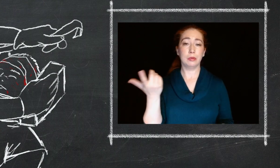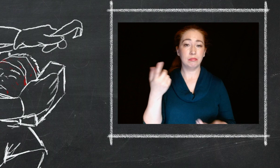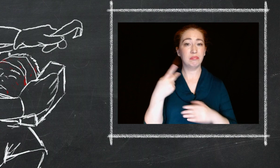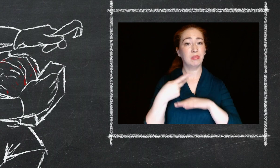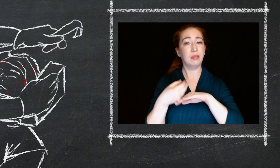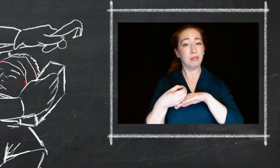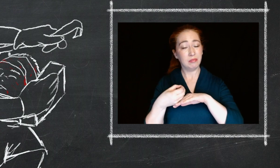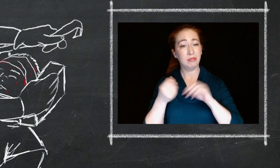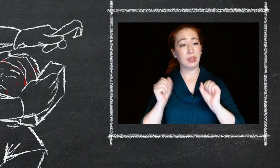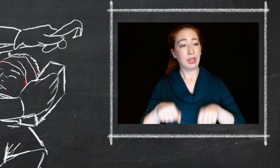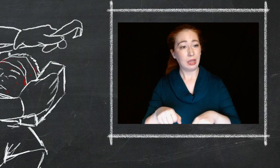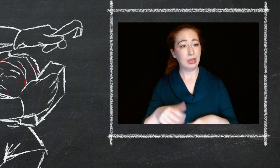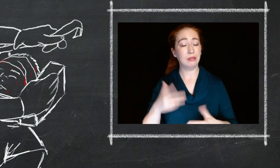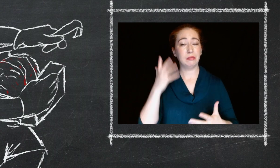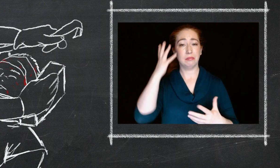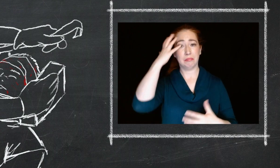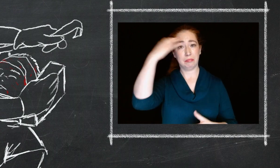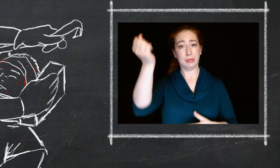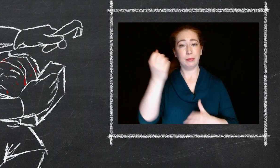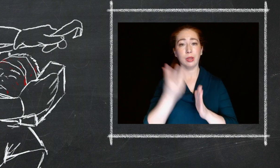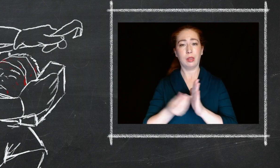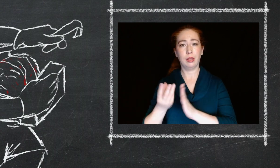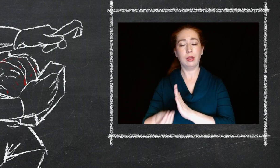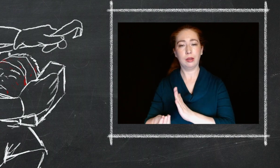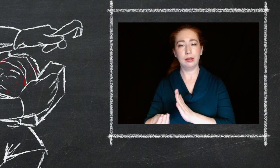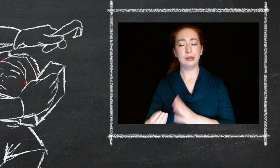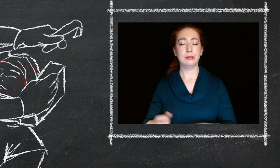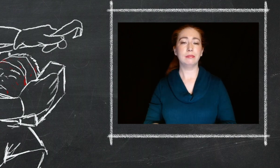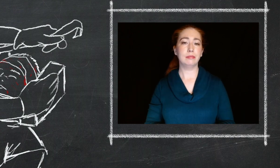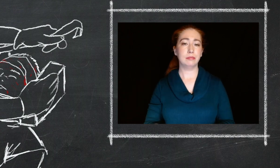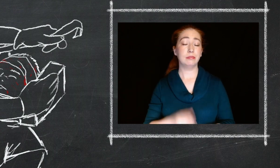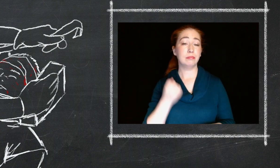loss of consciousness, and memory loss.